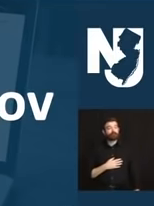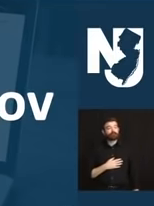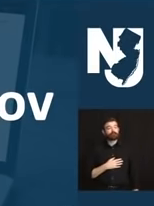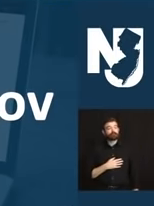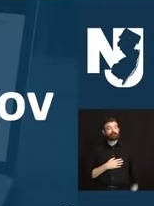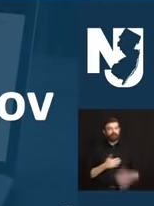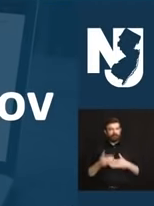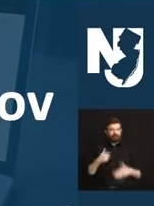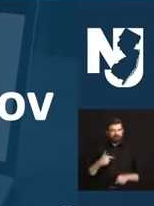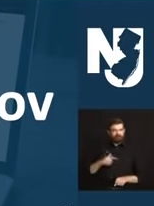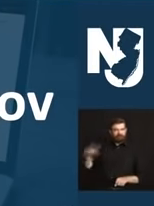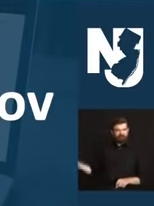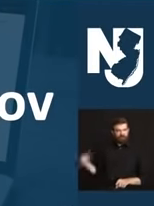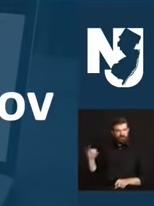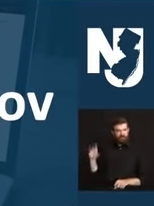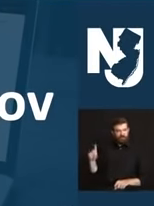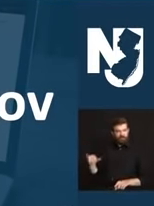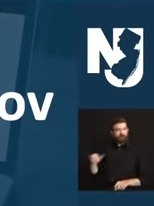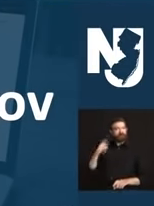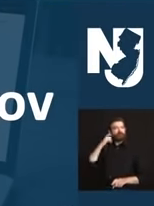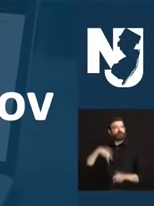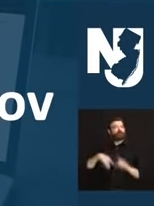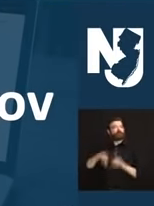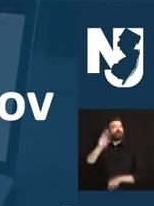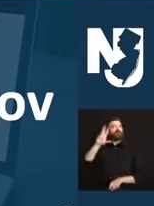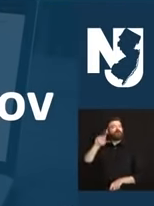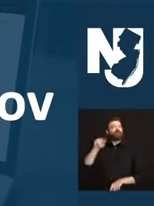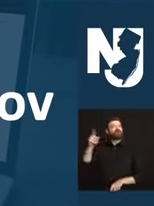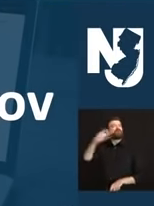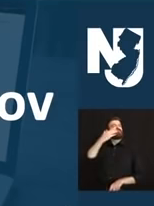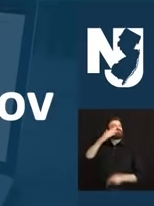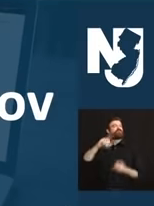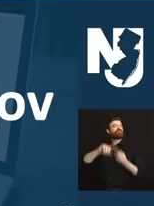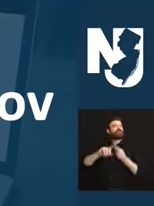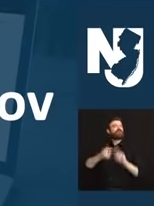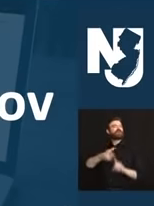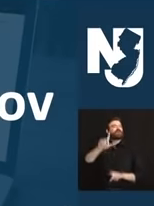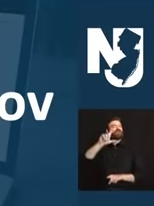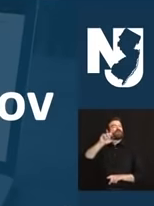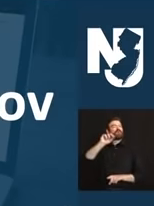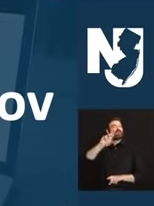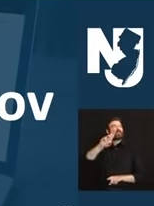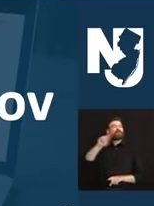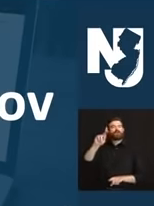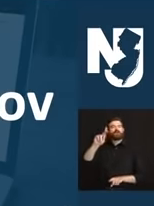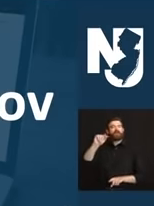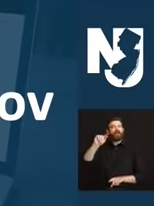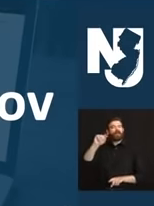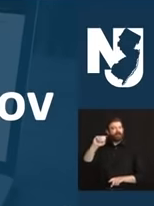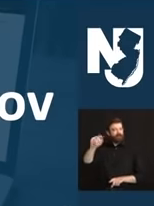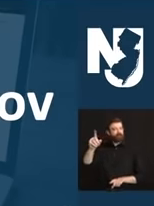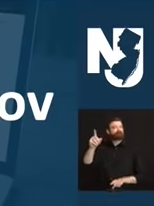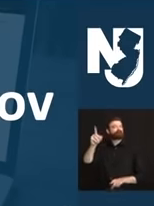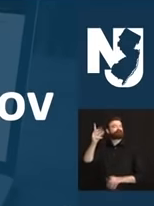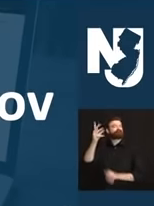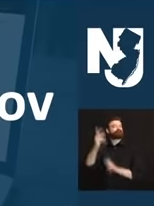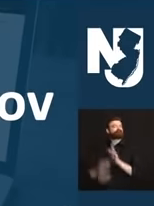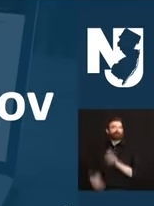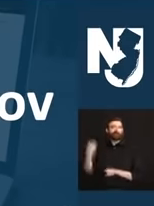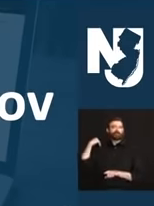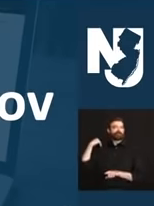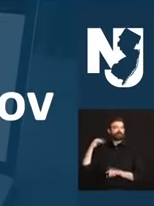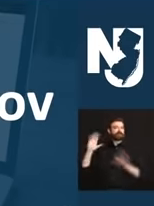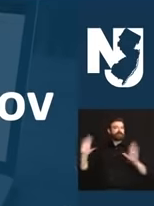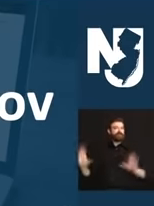dear friend passed away on Sunday, Lou Caden. And I'm not sure how many of you remember Lou. Lou was, at a very young age, Brendan Burns'